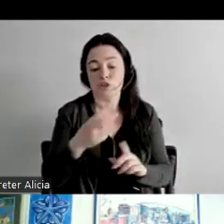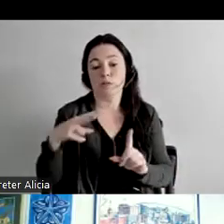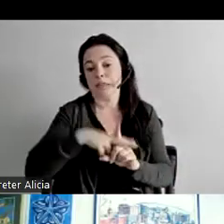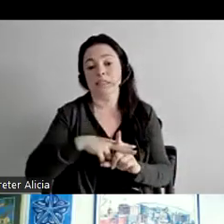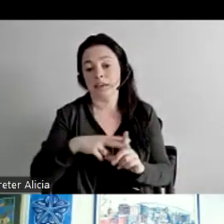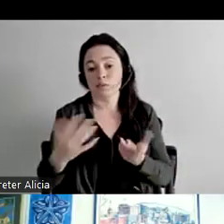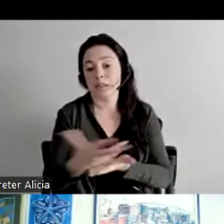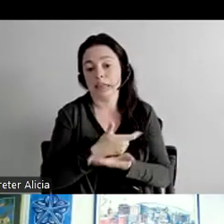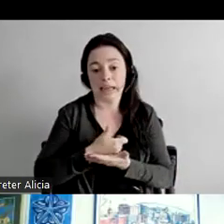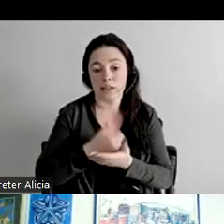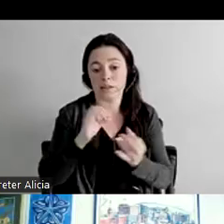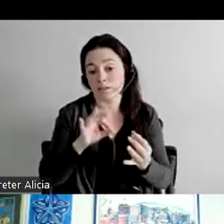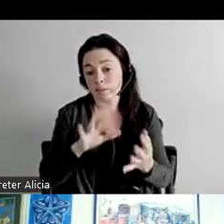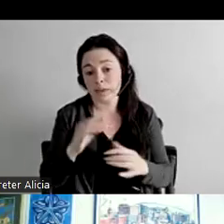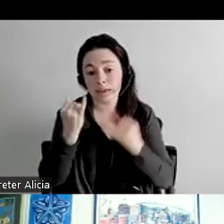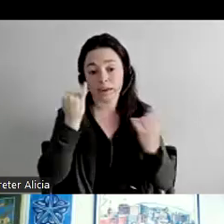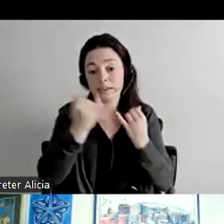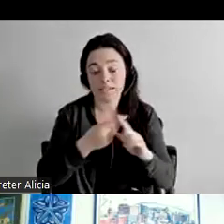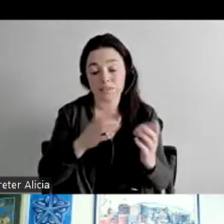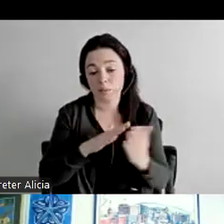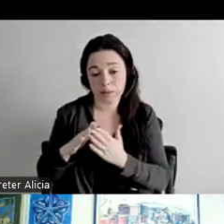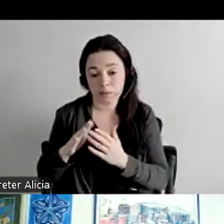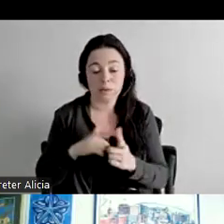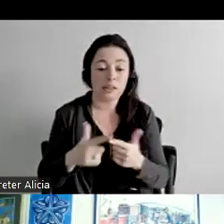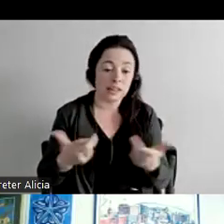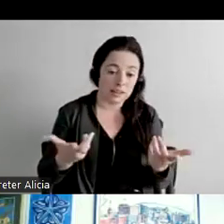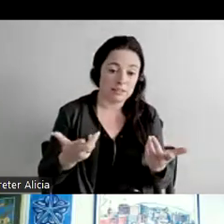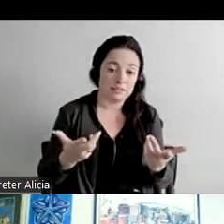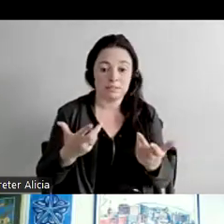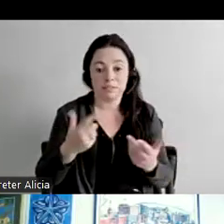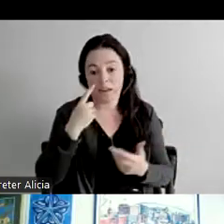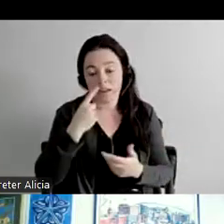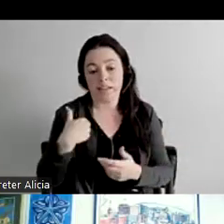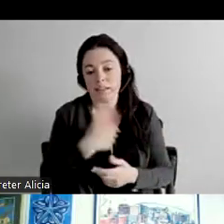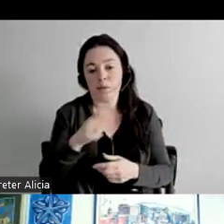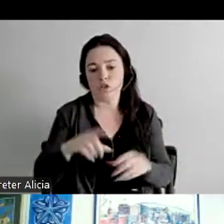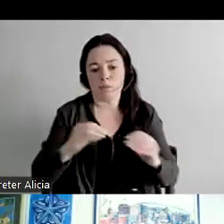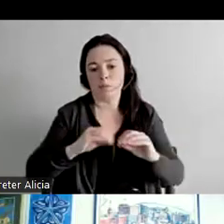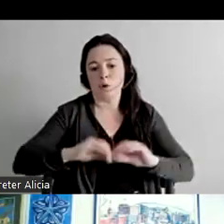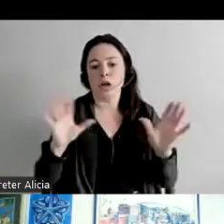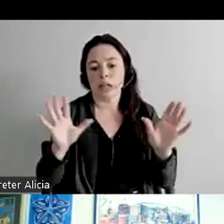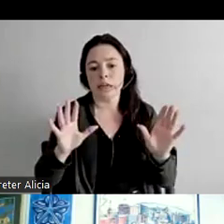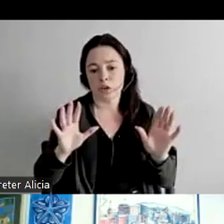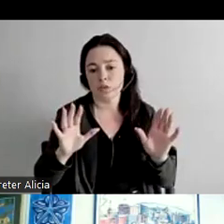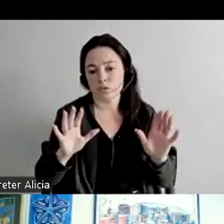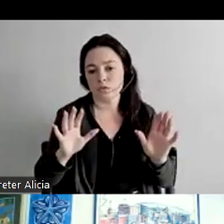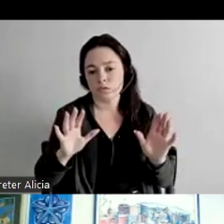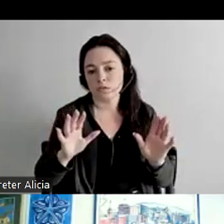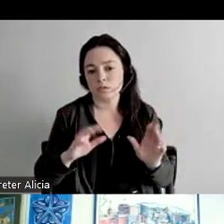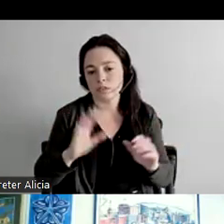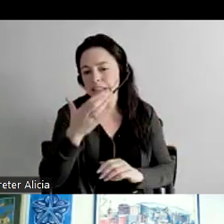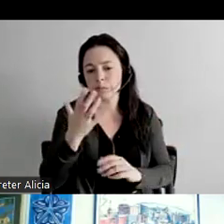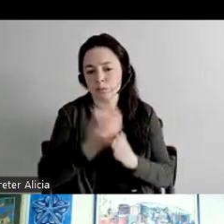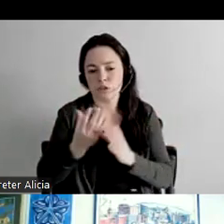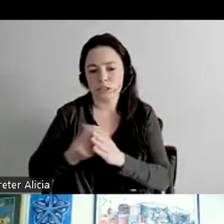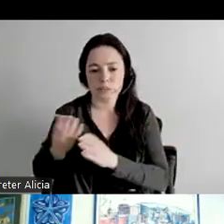gathering input and ideas from the community, then I think we should be more clear about that. Seems like it's really missing